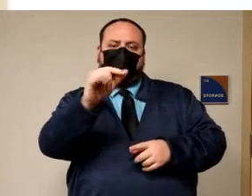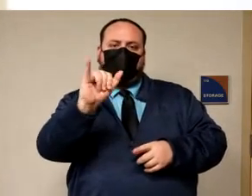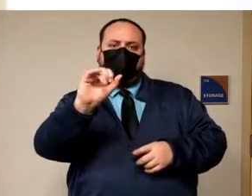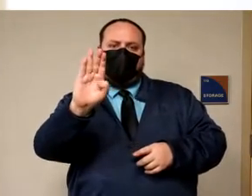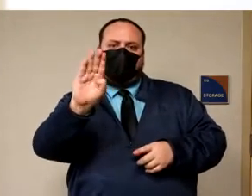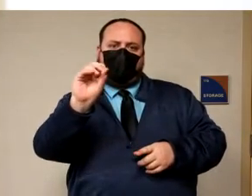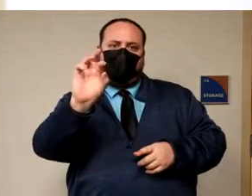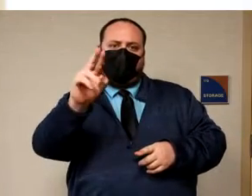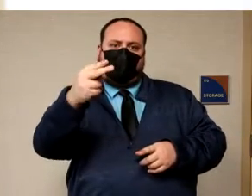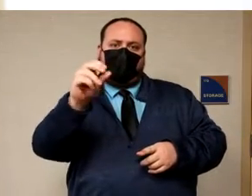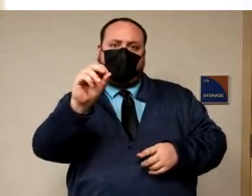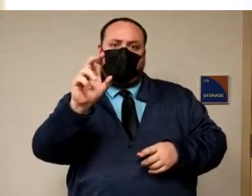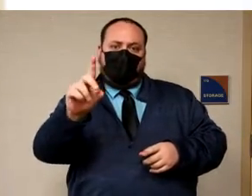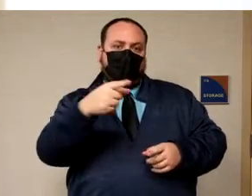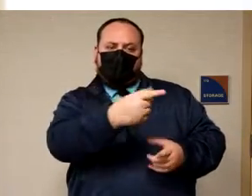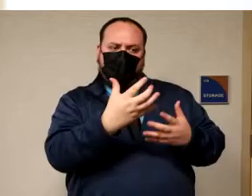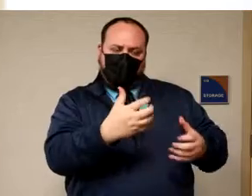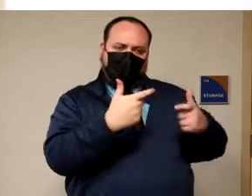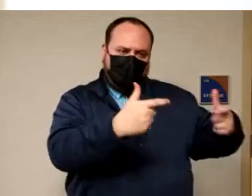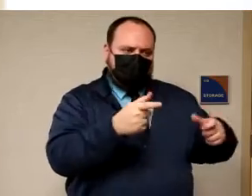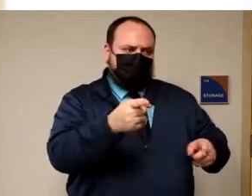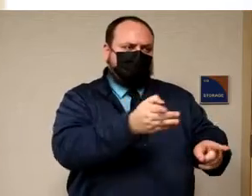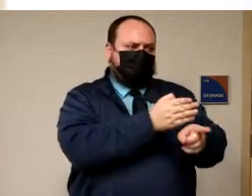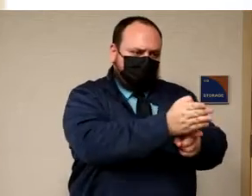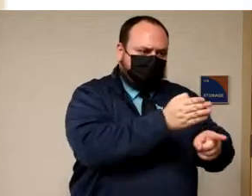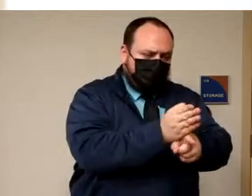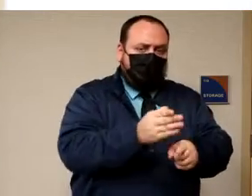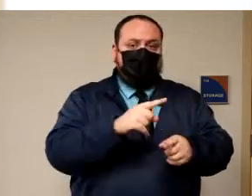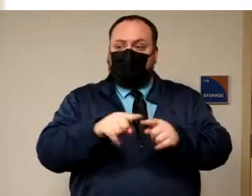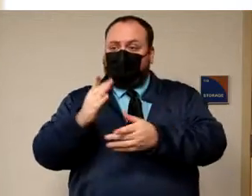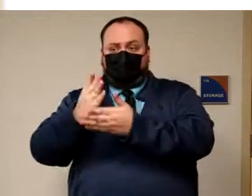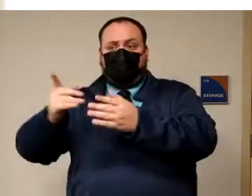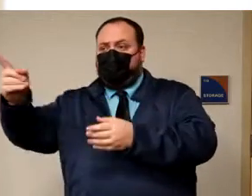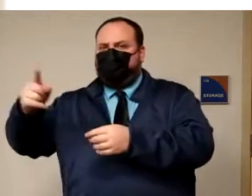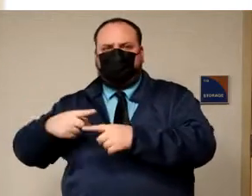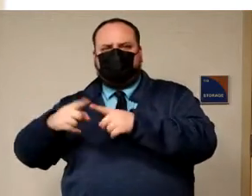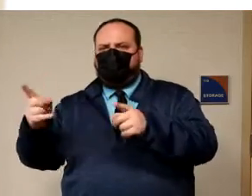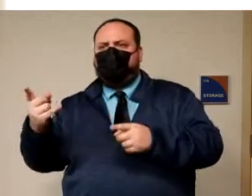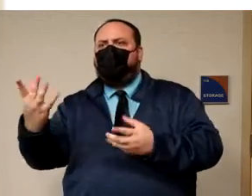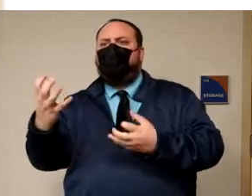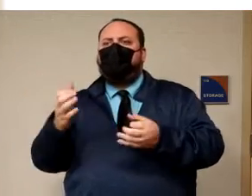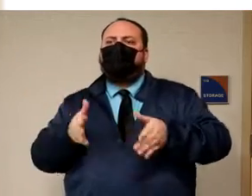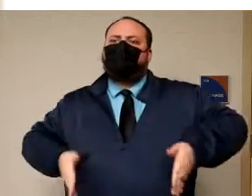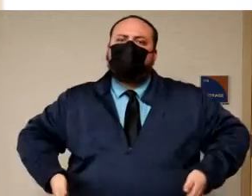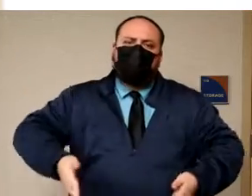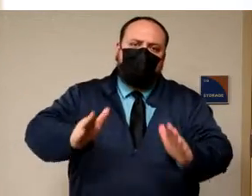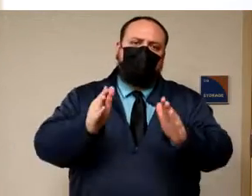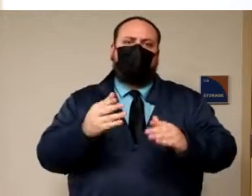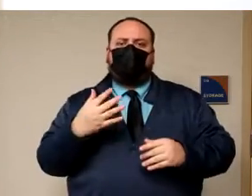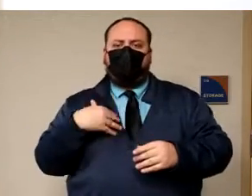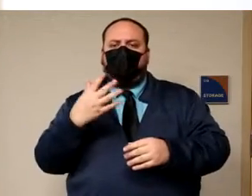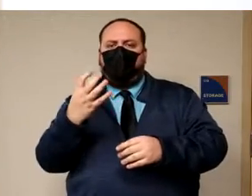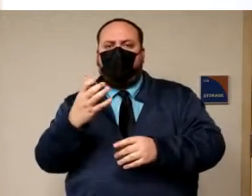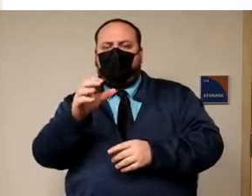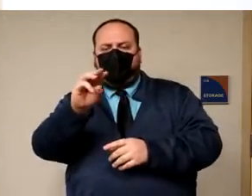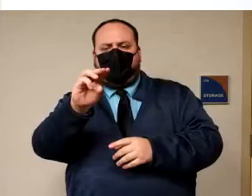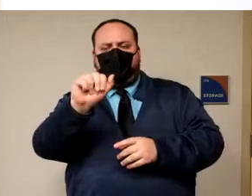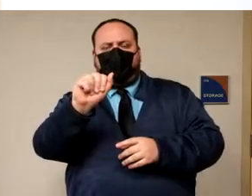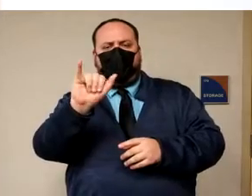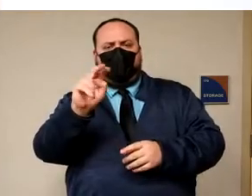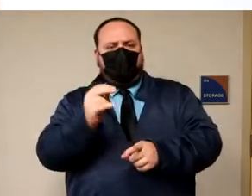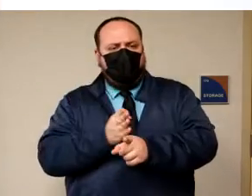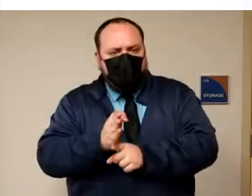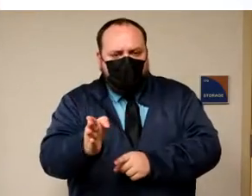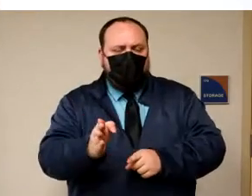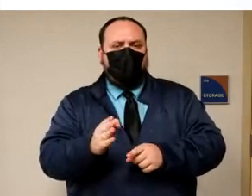communities. For others, it might be more loosely defined, and some see streets, like main highways, as a